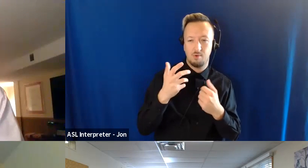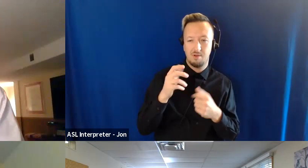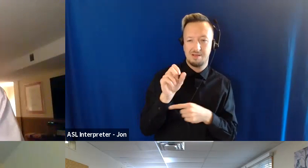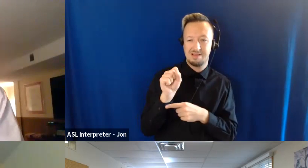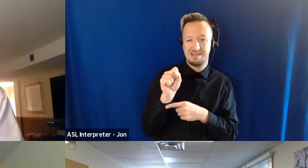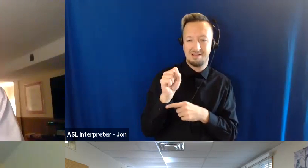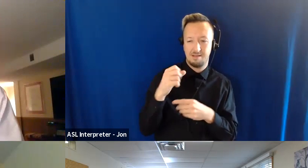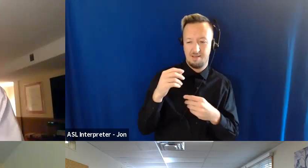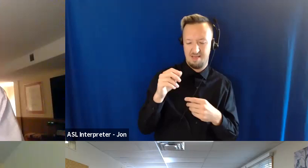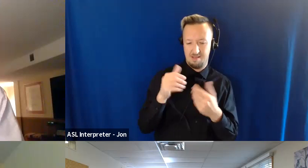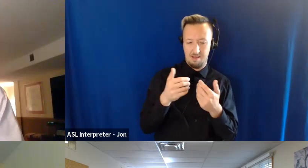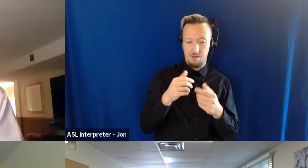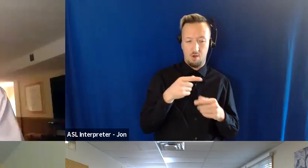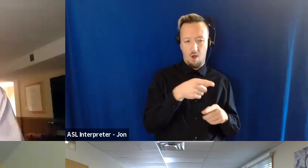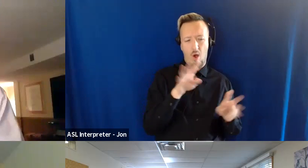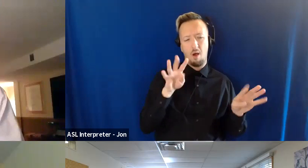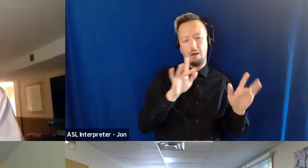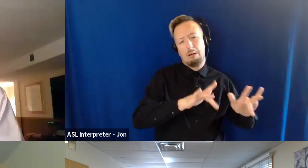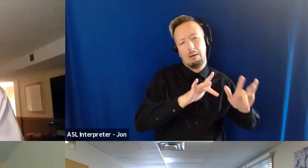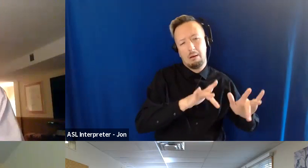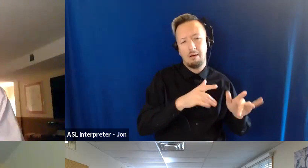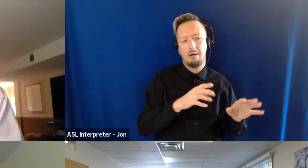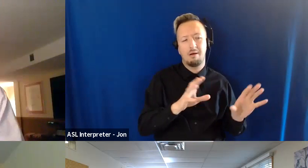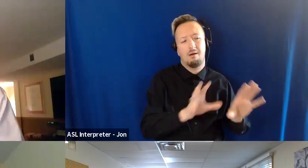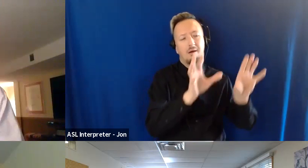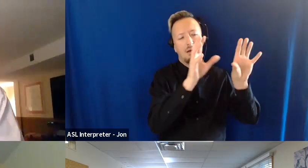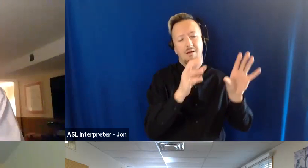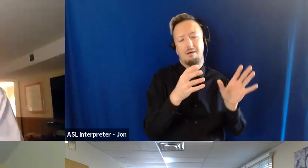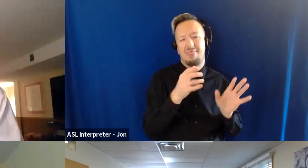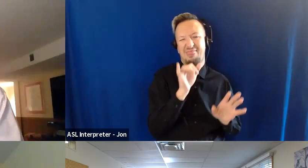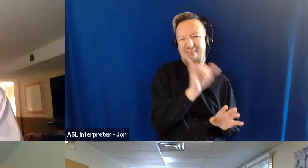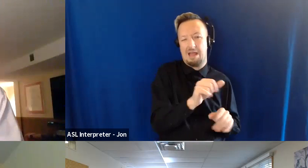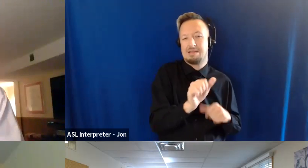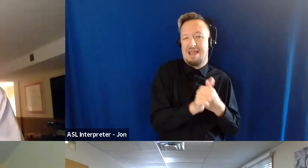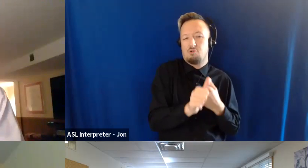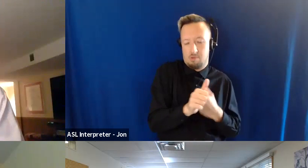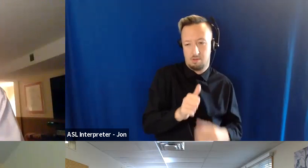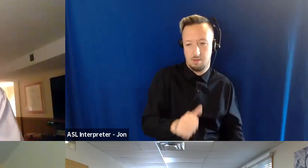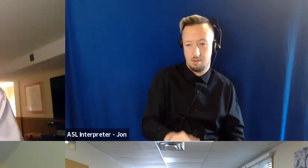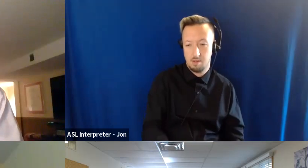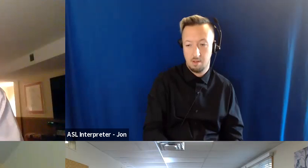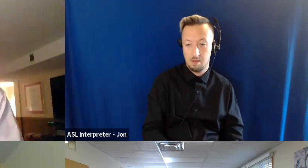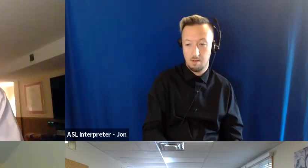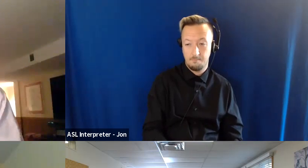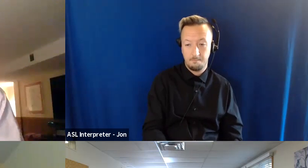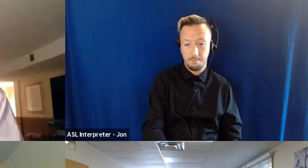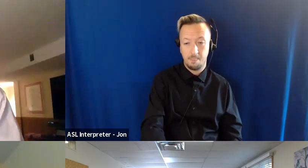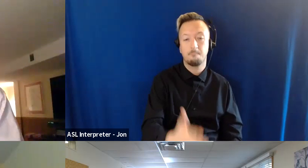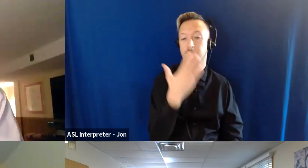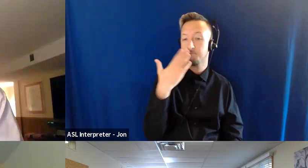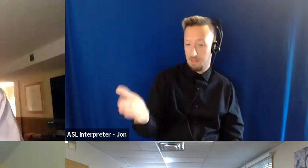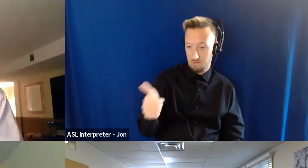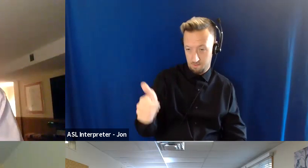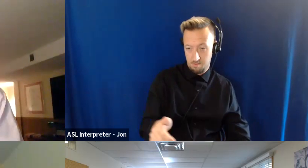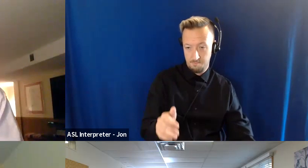where it starts to separate us from our own humanity and play on that us and them thing. That's terrible. Great, thanks.